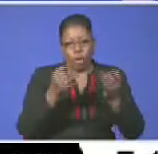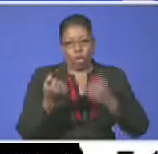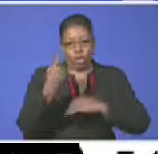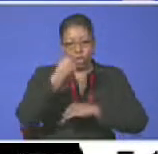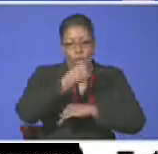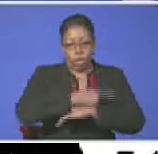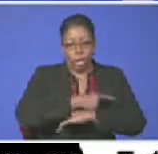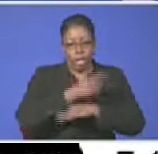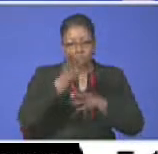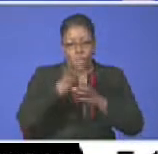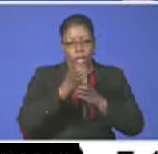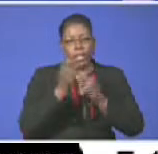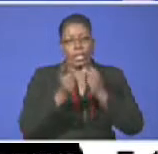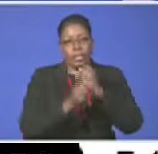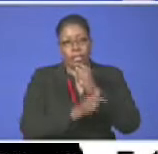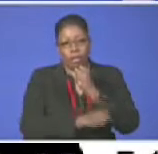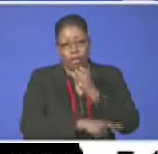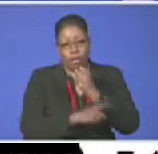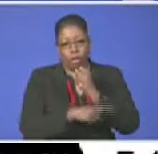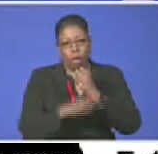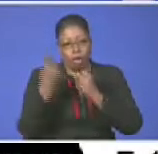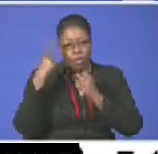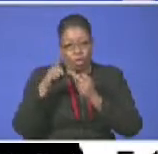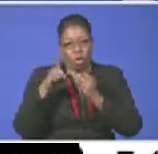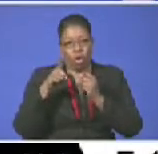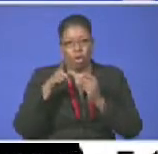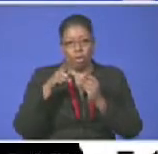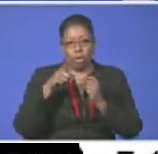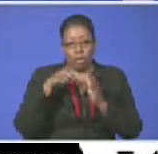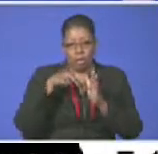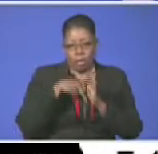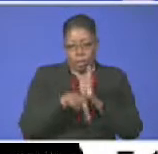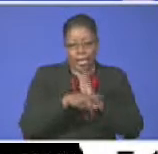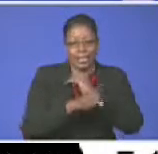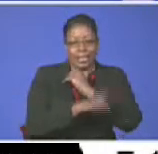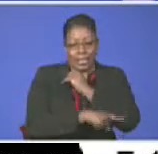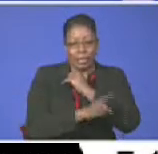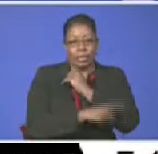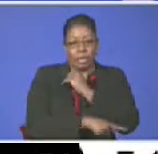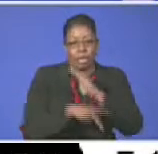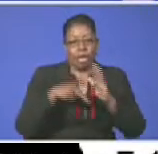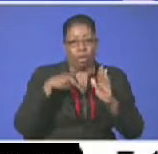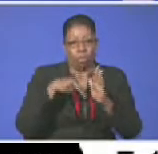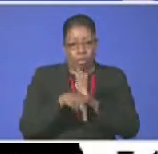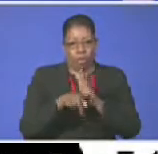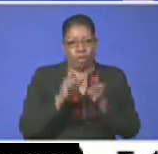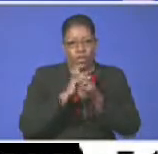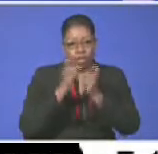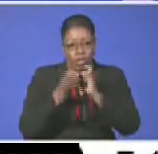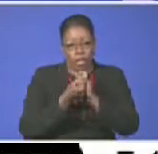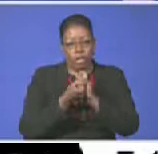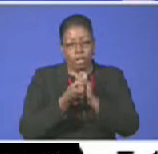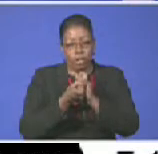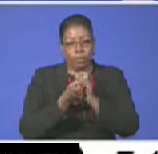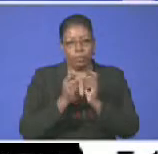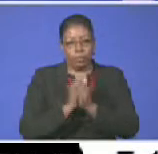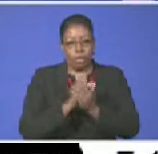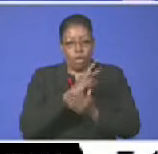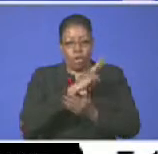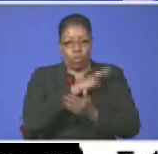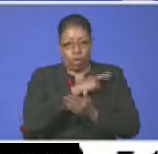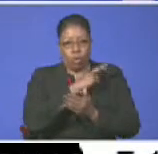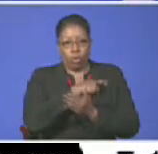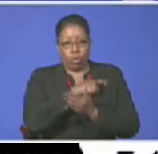to have his conviction and sentence for manslaughter and attempted murder overturned, but the court instead upheld them. Roe was